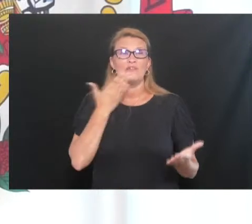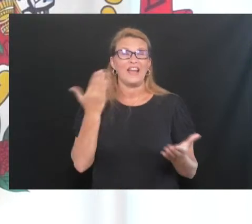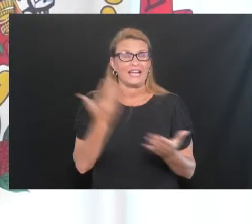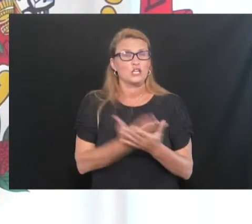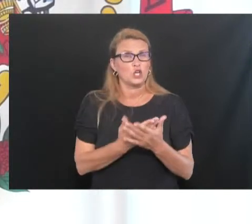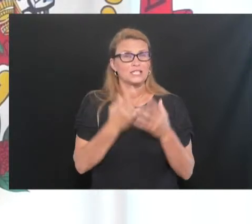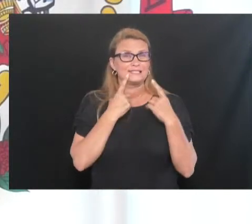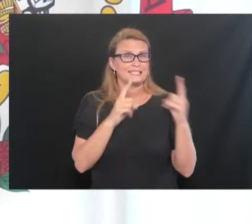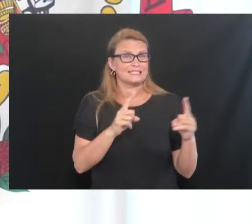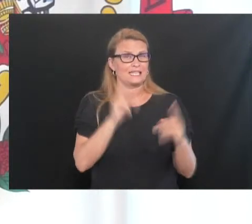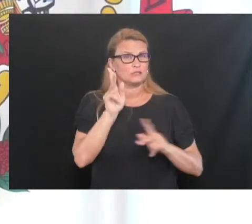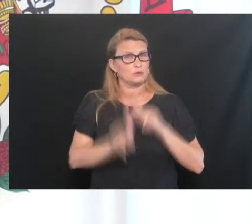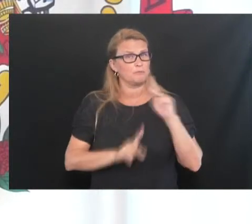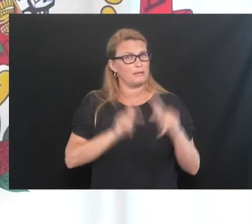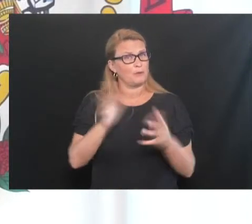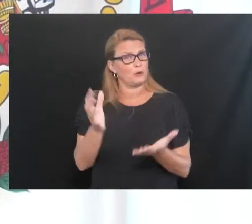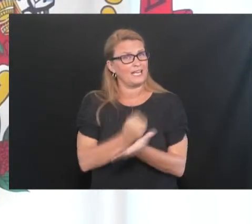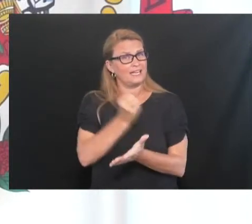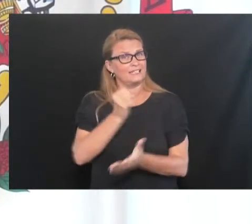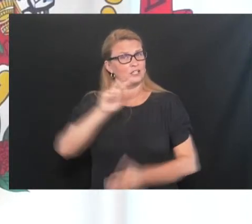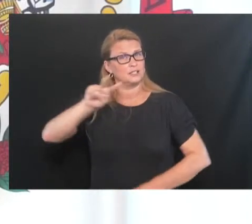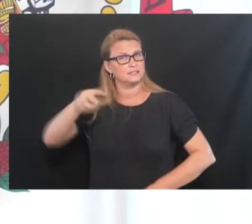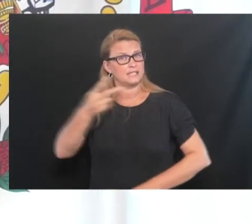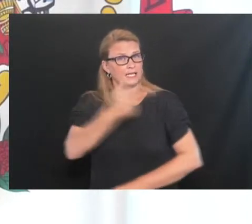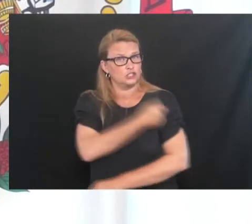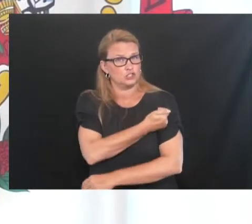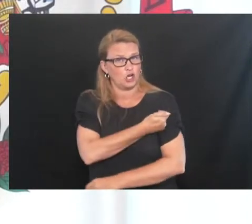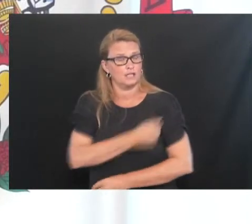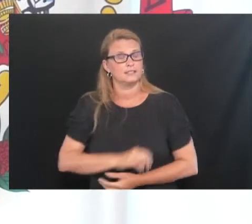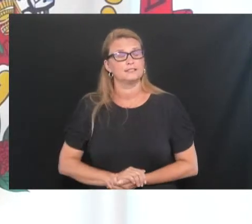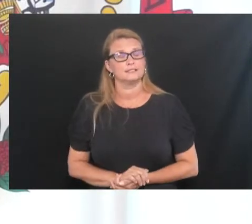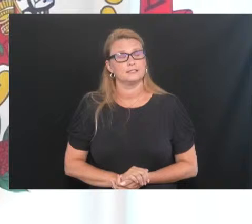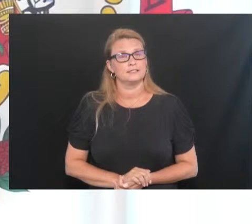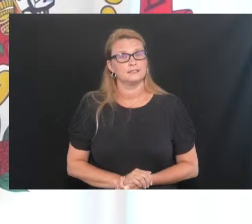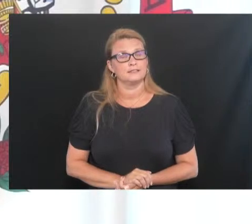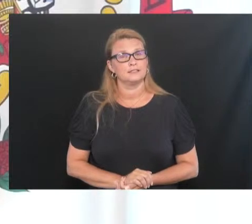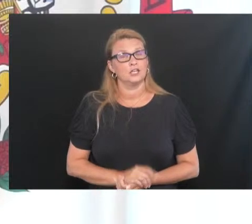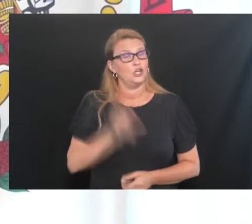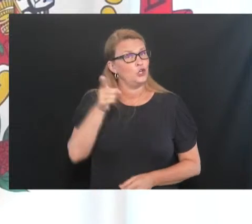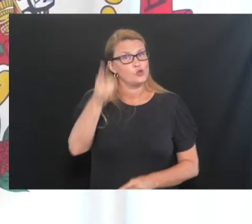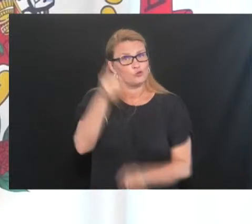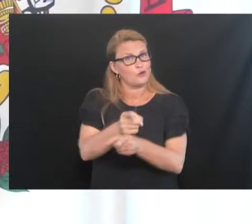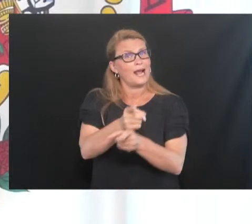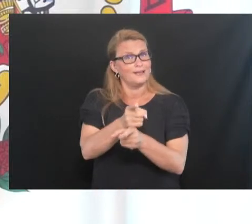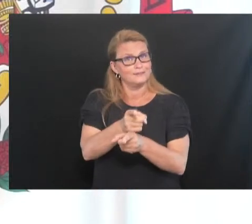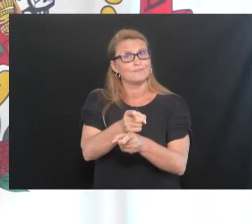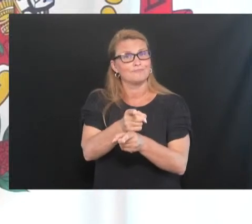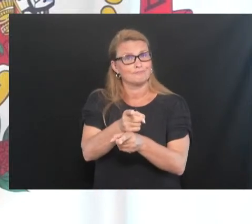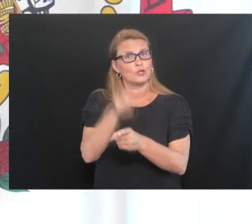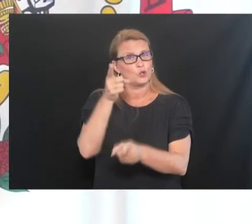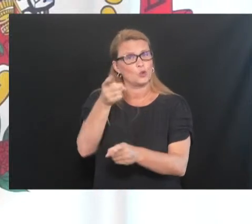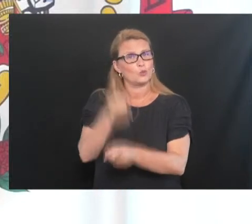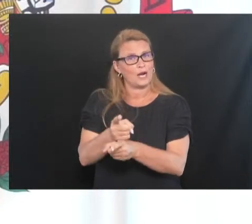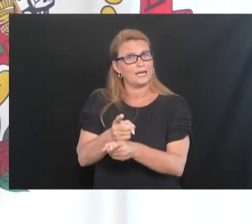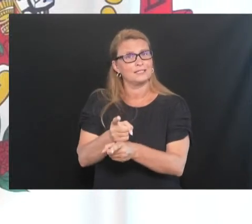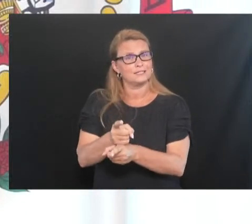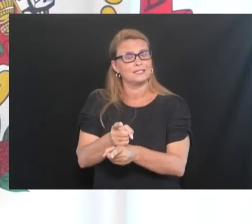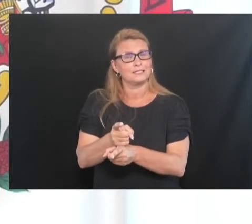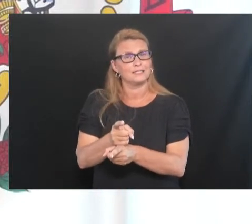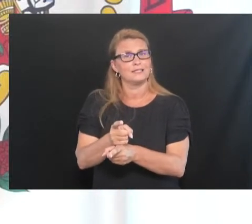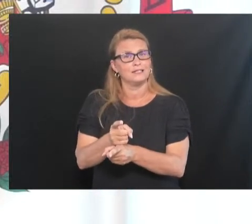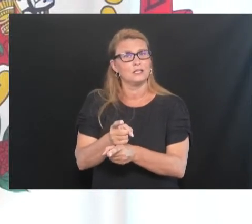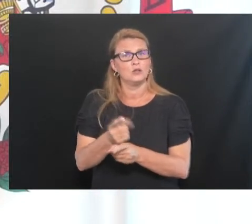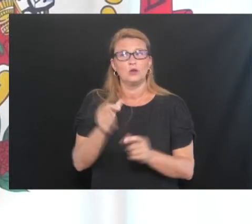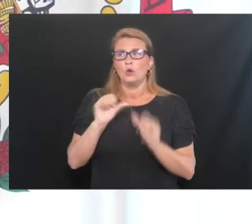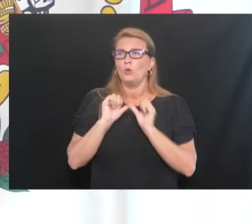success about people following up and getting their second shot. But Kenny, you are so right about one thing, and we